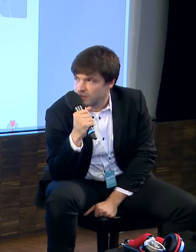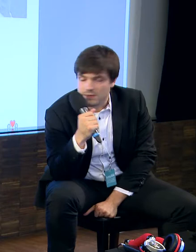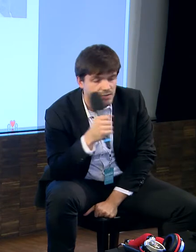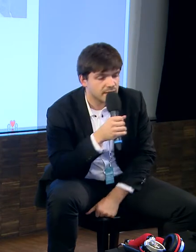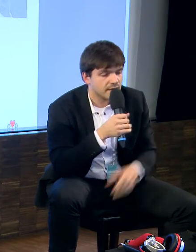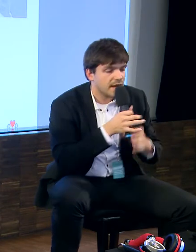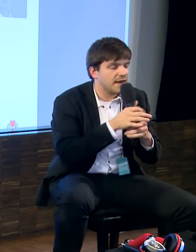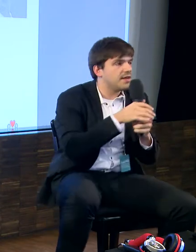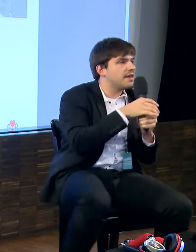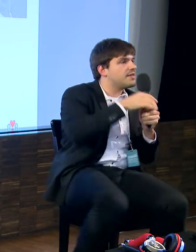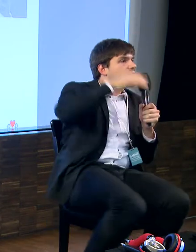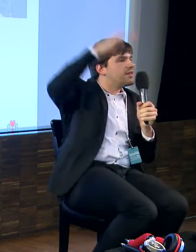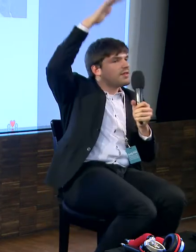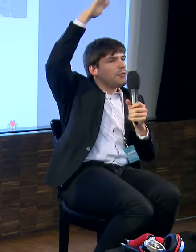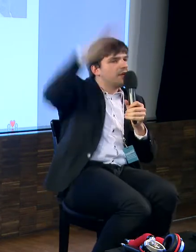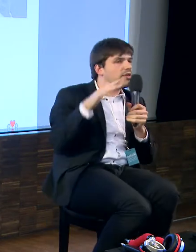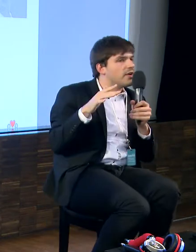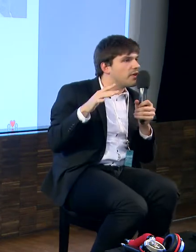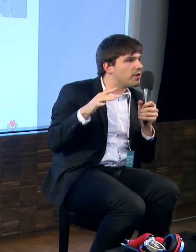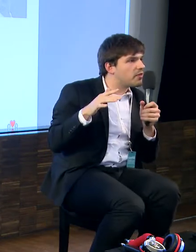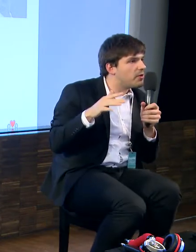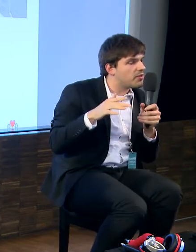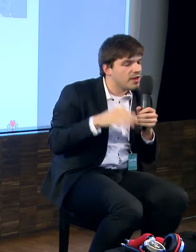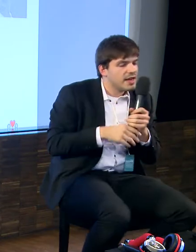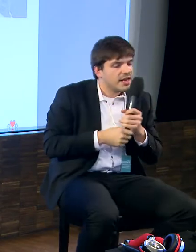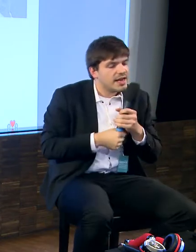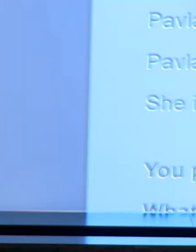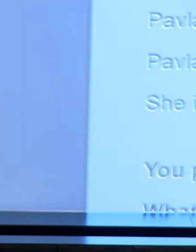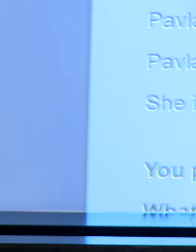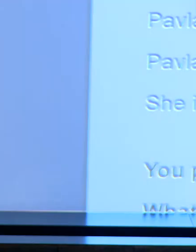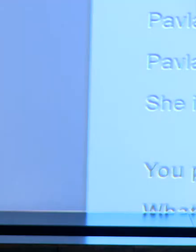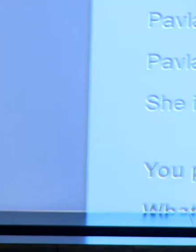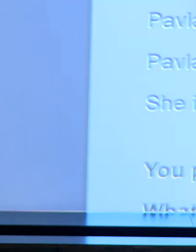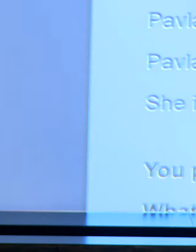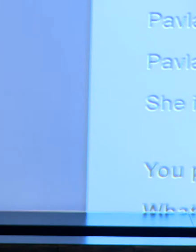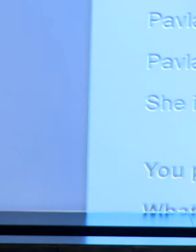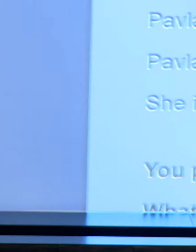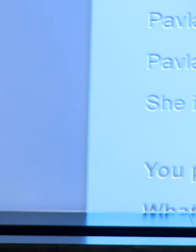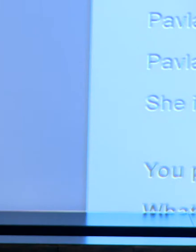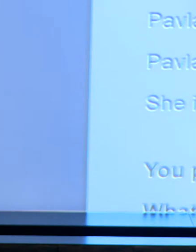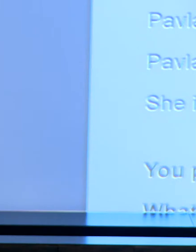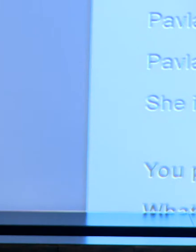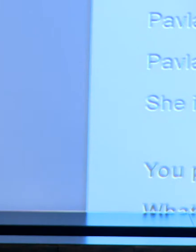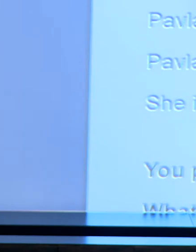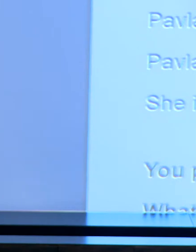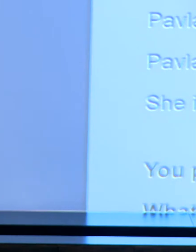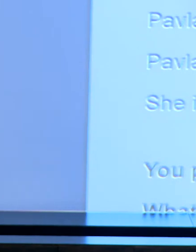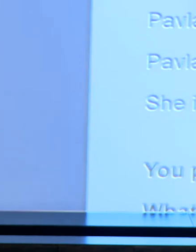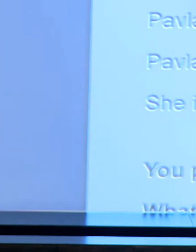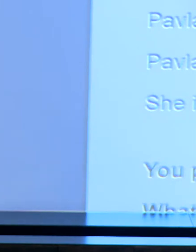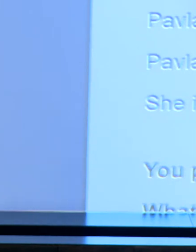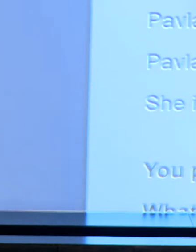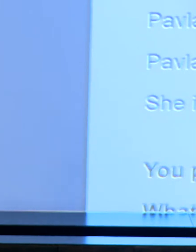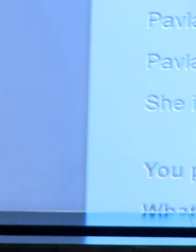that's good, and that's good. And I think that it's a written document, but it is also important when you're preparing video, audio